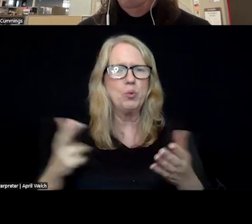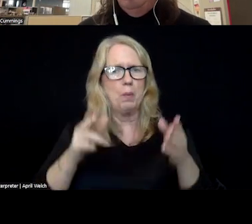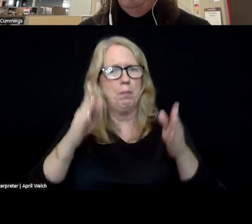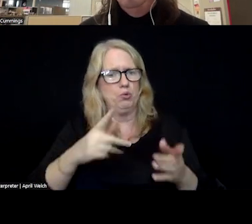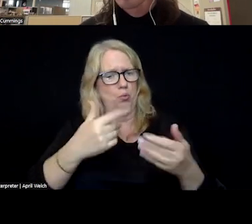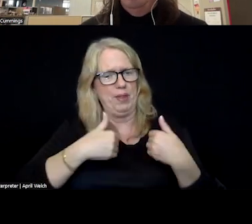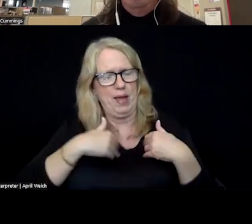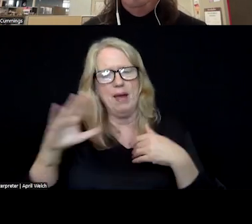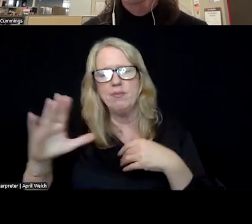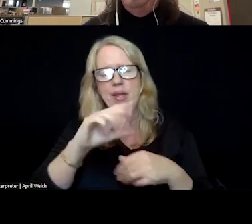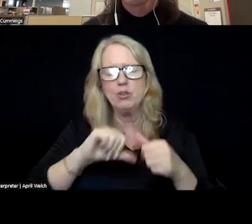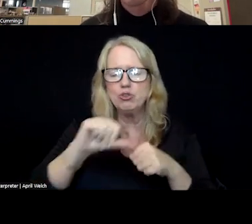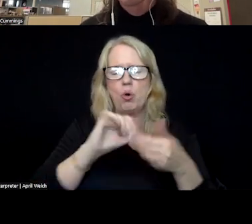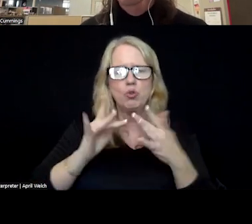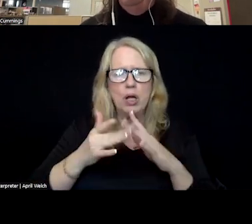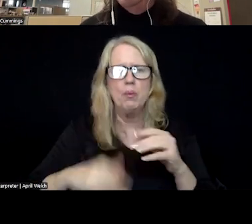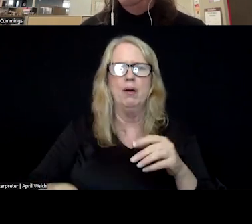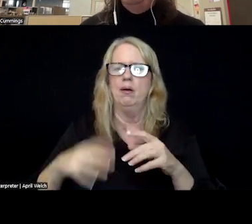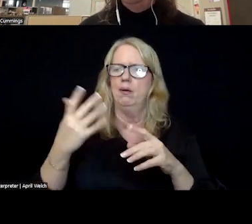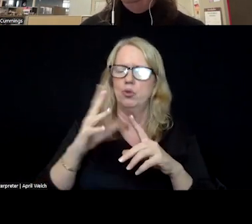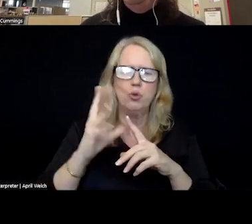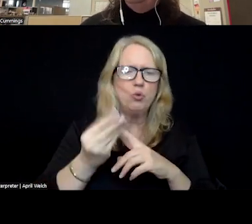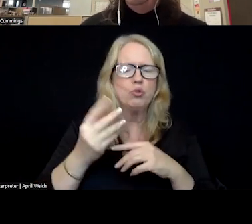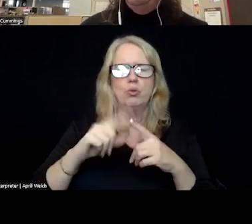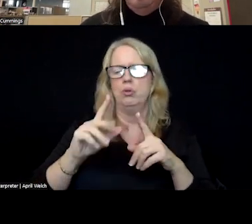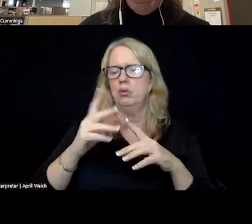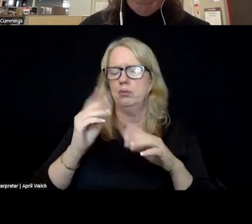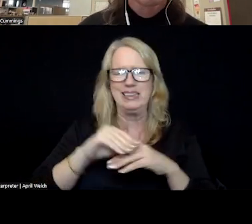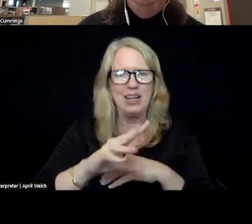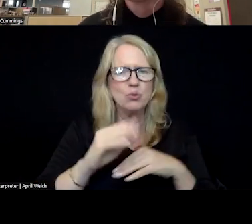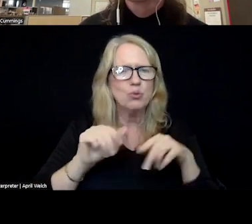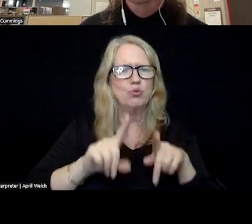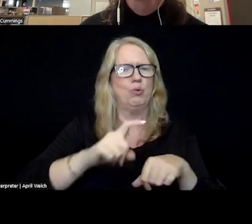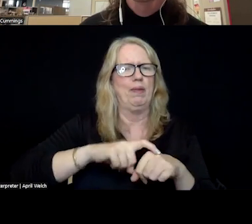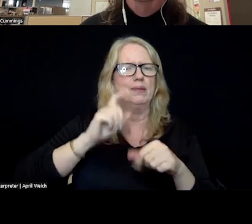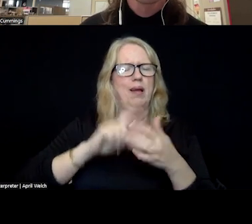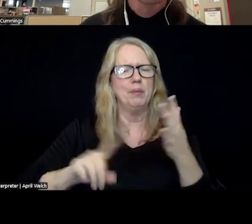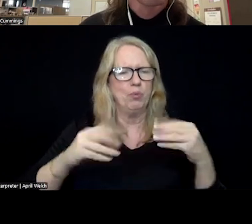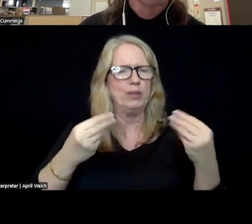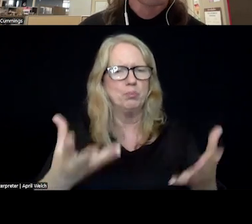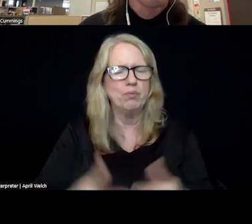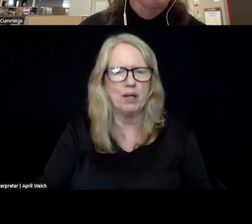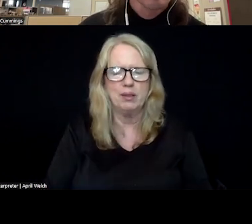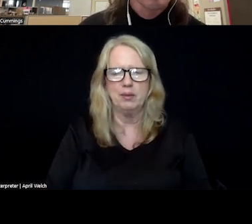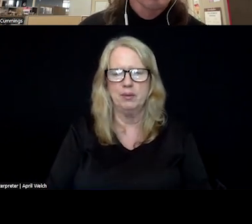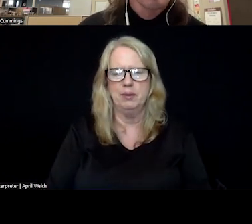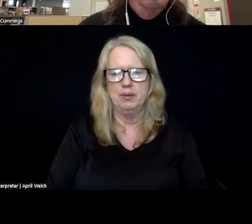social networks, cultures, counselors, providers of all sorts at the time. Next slide, please.